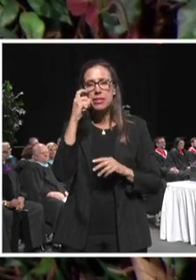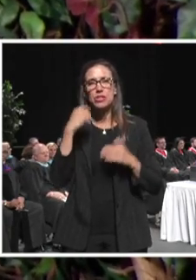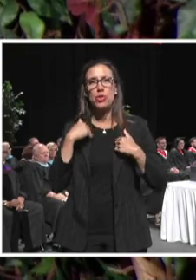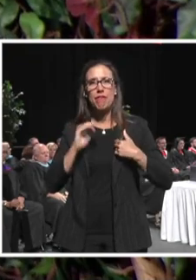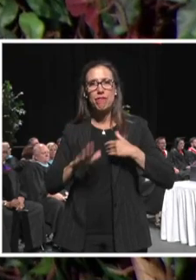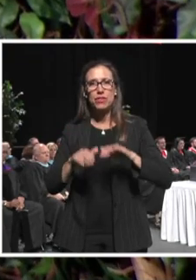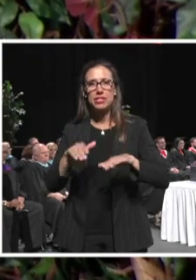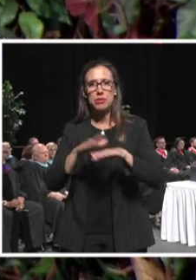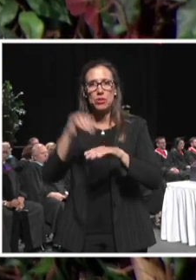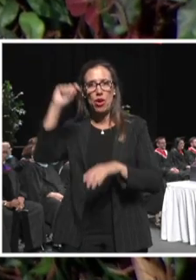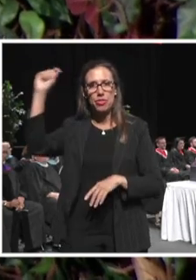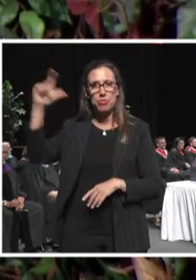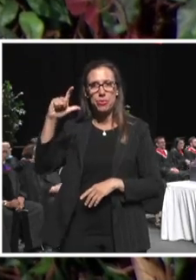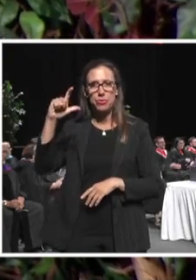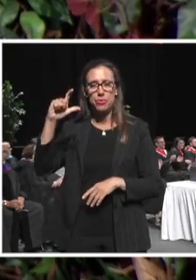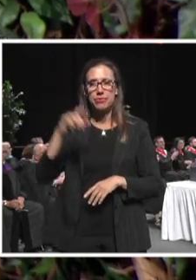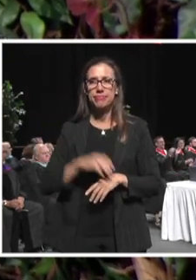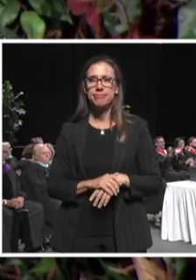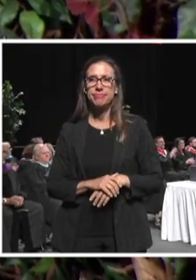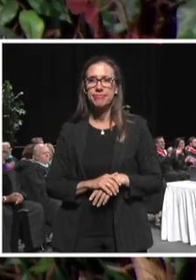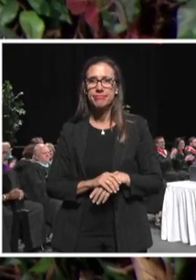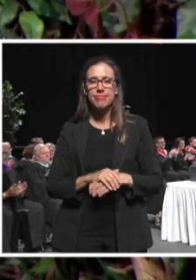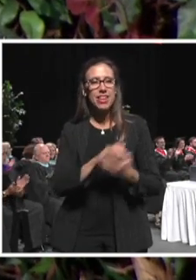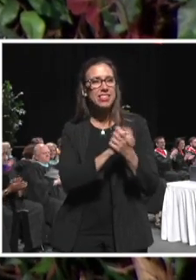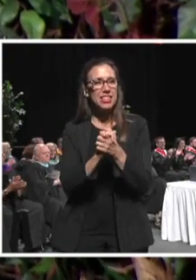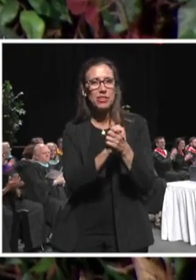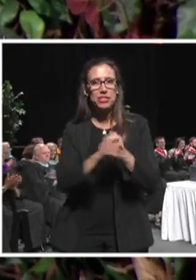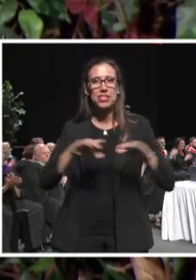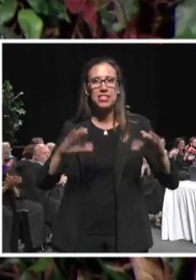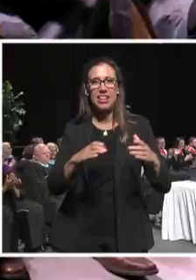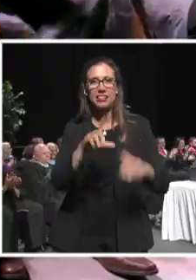Congratulations, class of 2019. We did it.